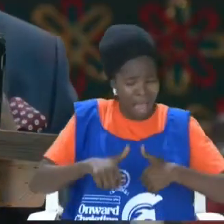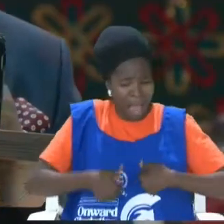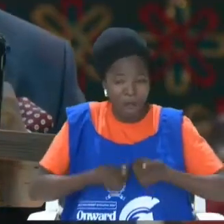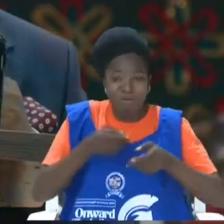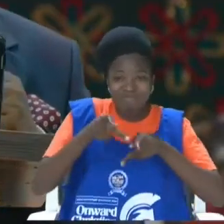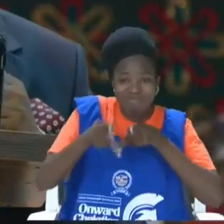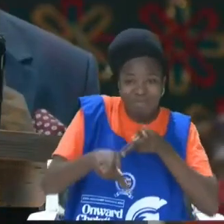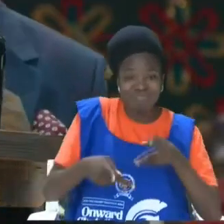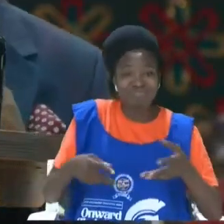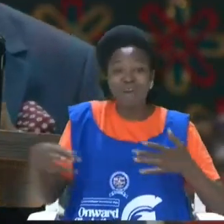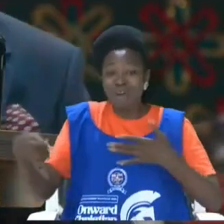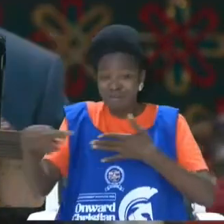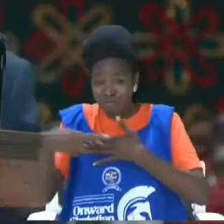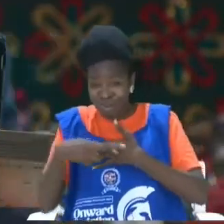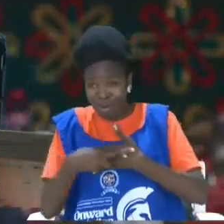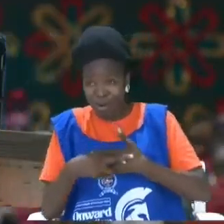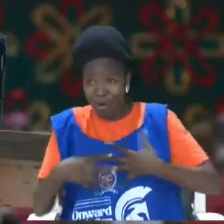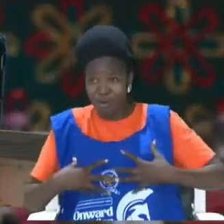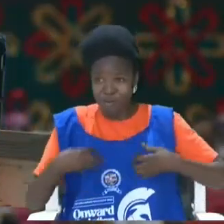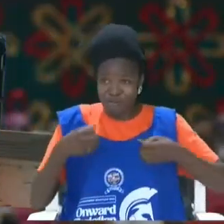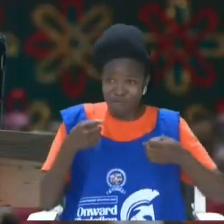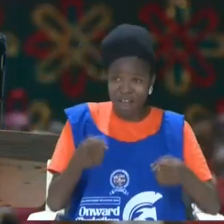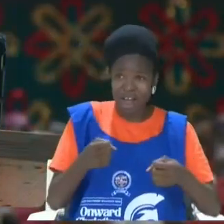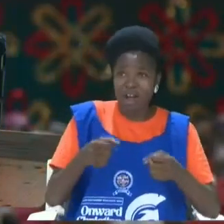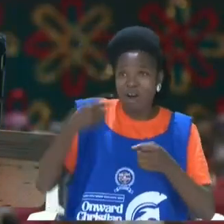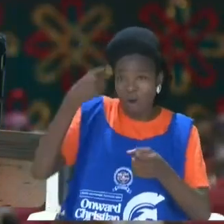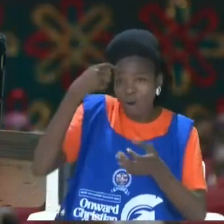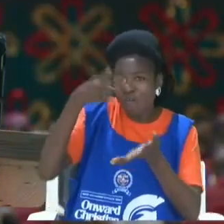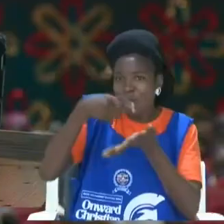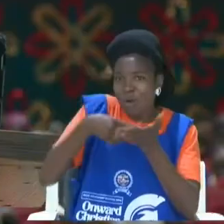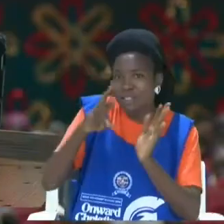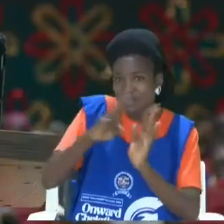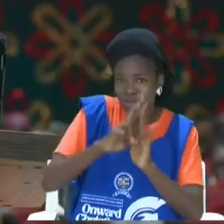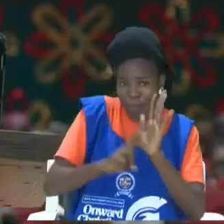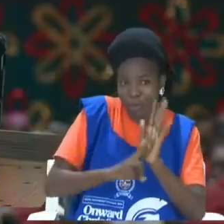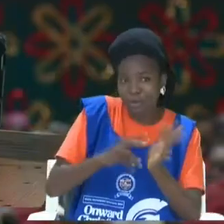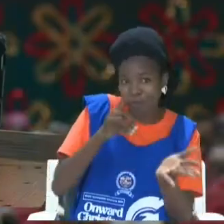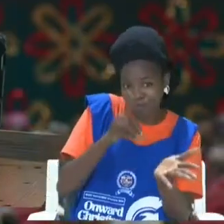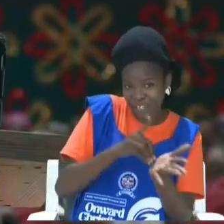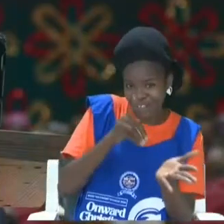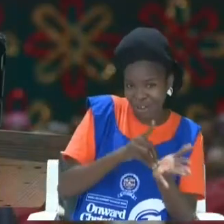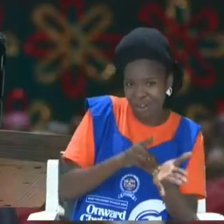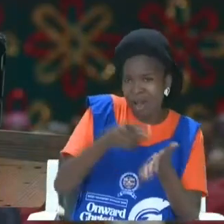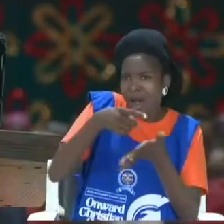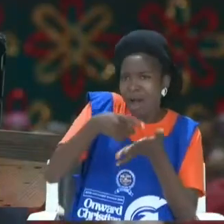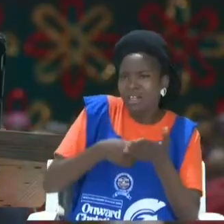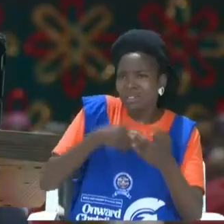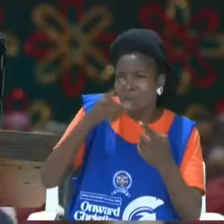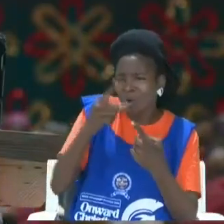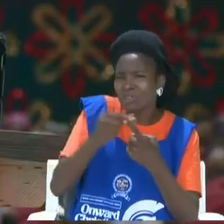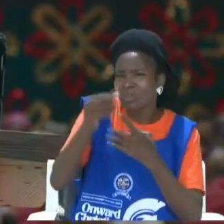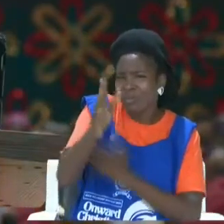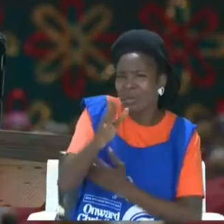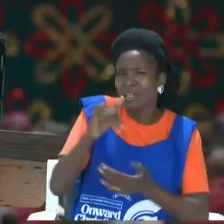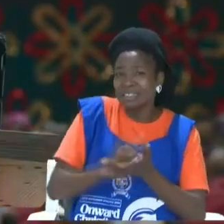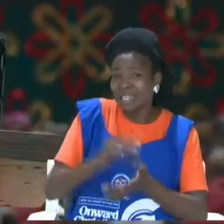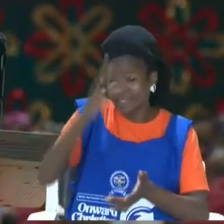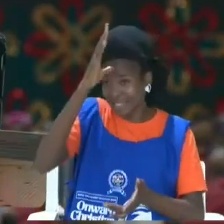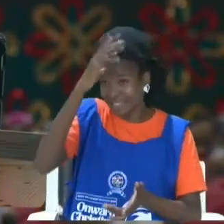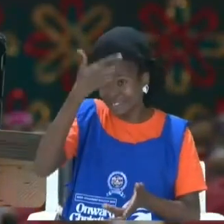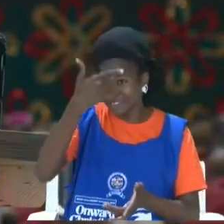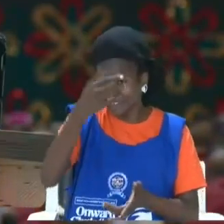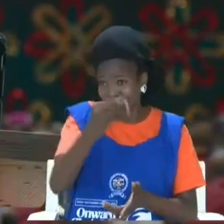will come with reports of doctors, and the word of the Lord will come from our Father in the